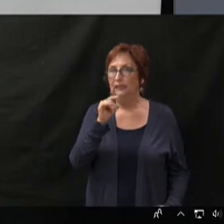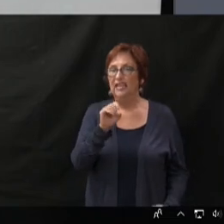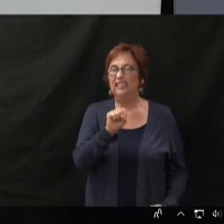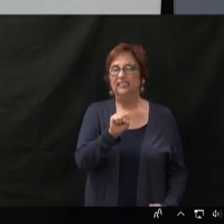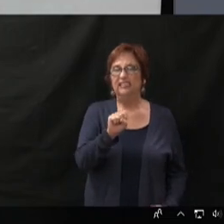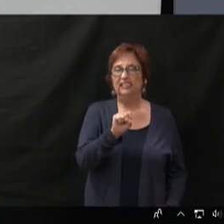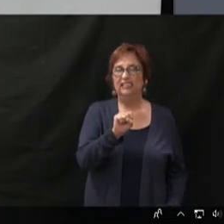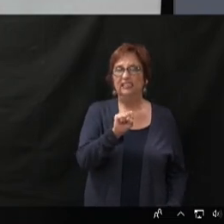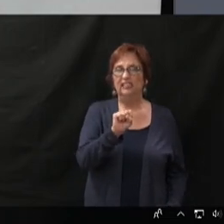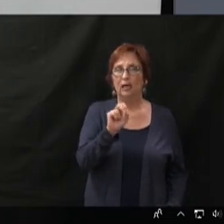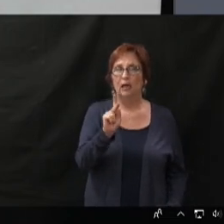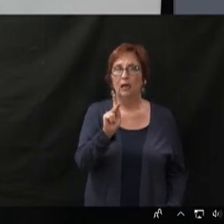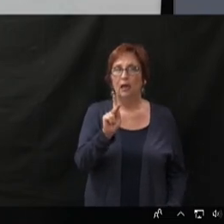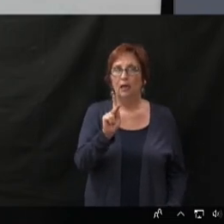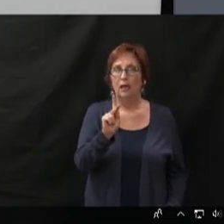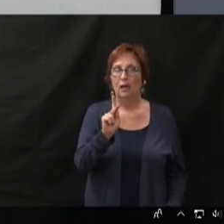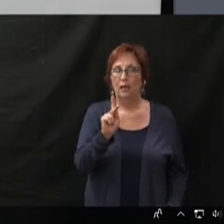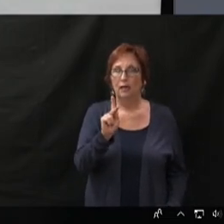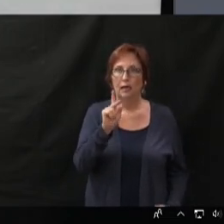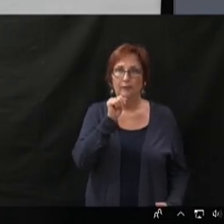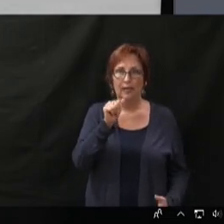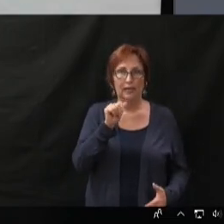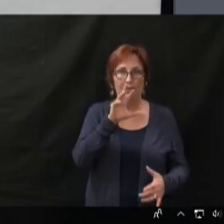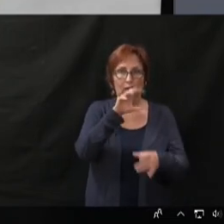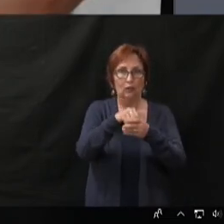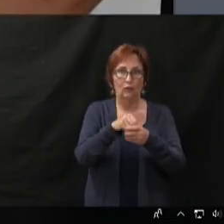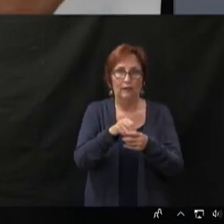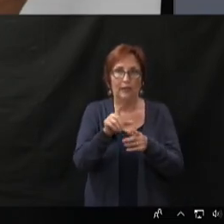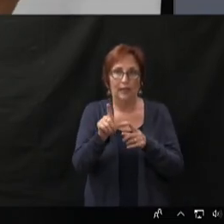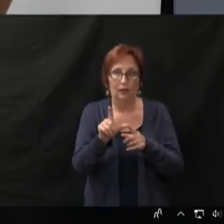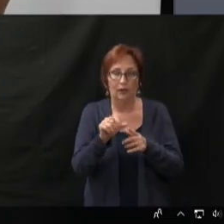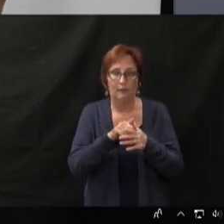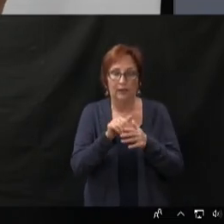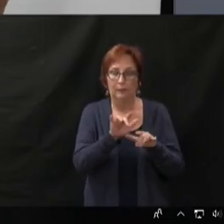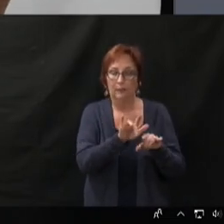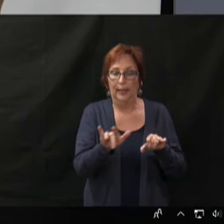sk. I'm not going to put my letter in there yet. I'm going to put a blank.